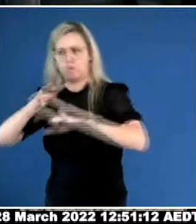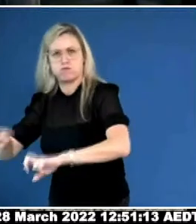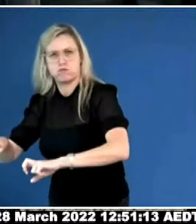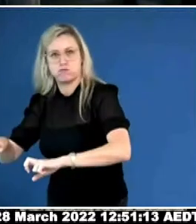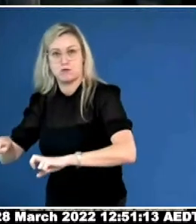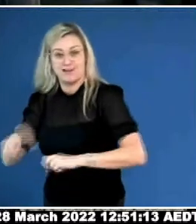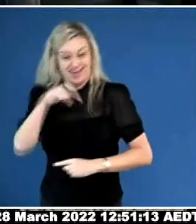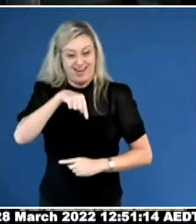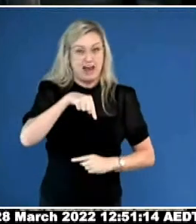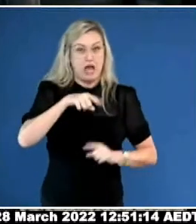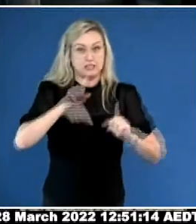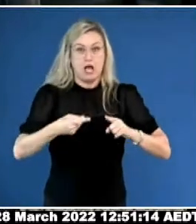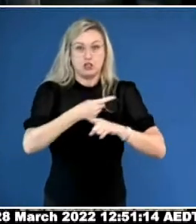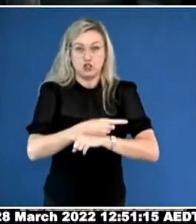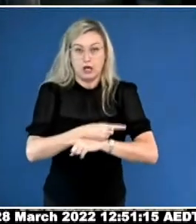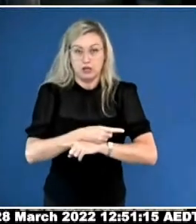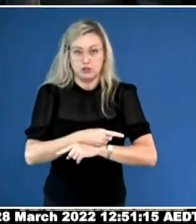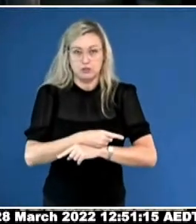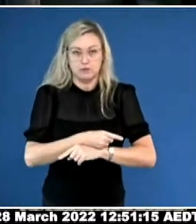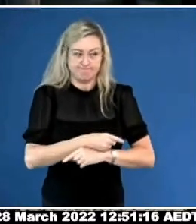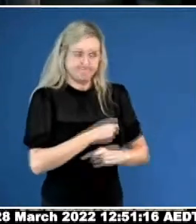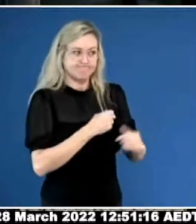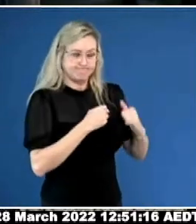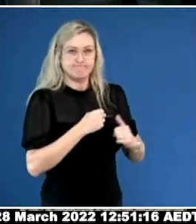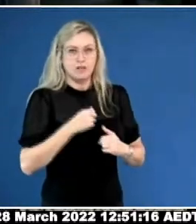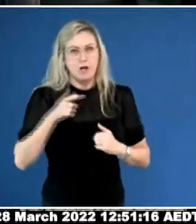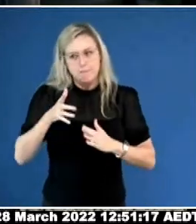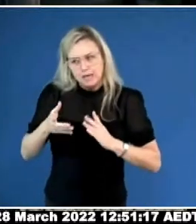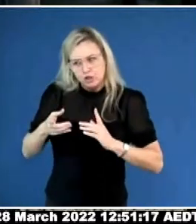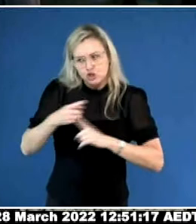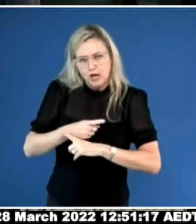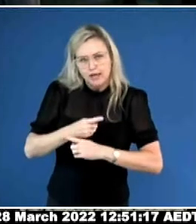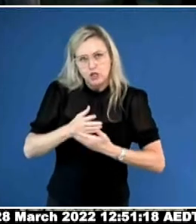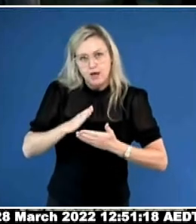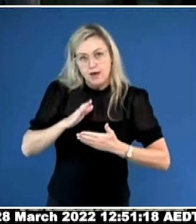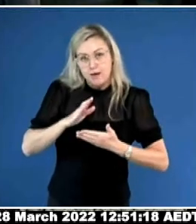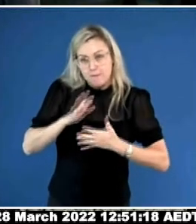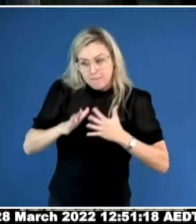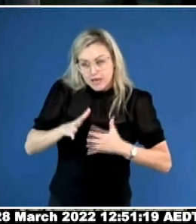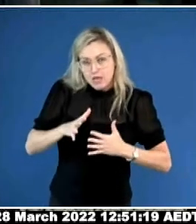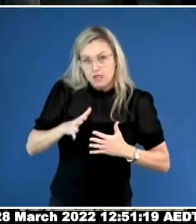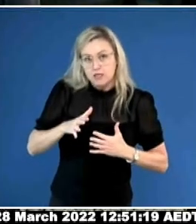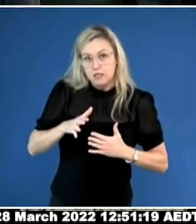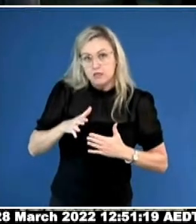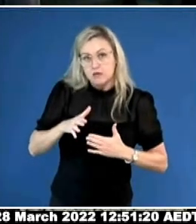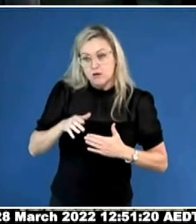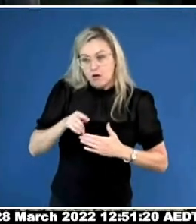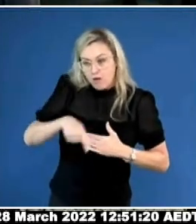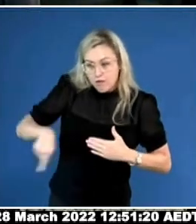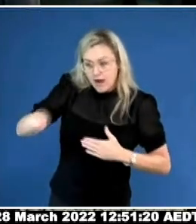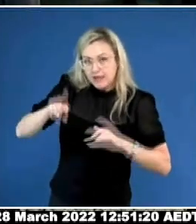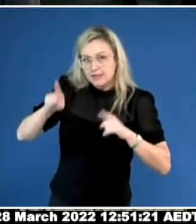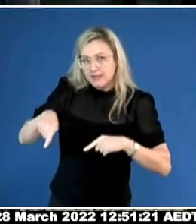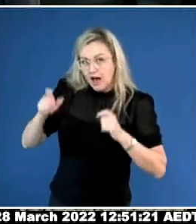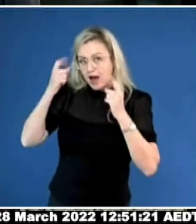Yeah. Was that shift in the context of understanding the impact of disability? Yes.